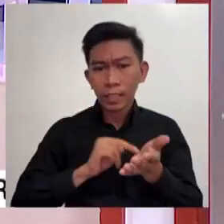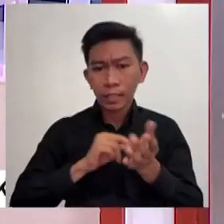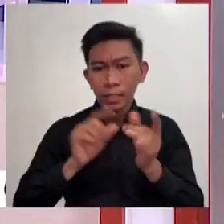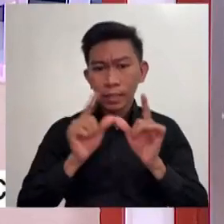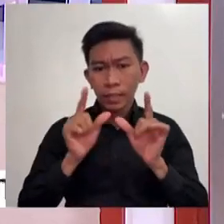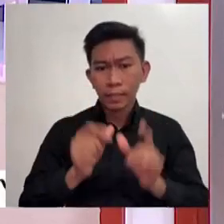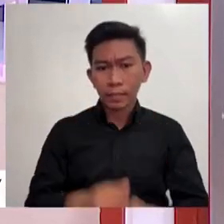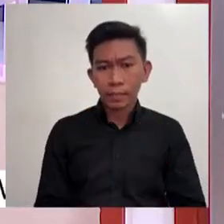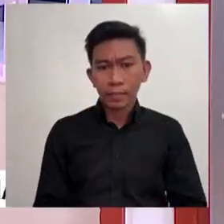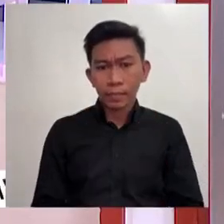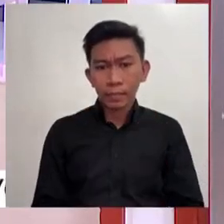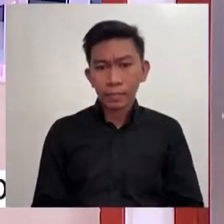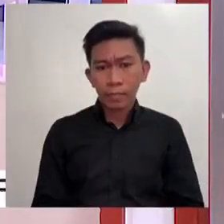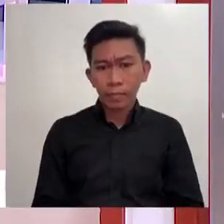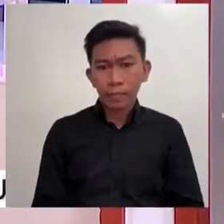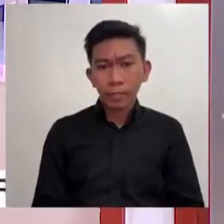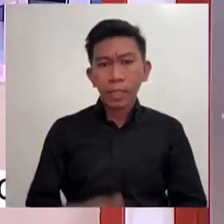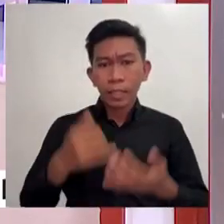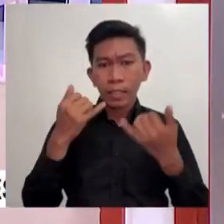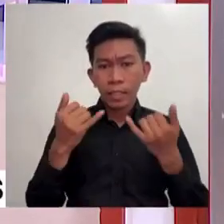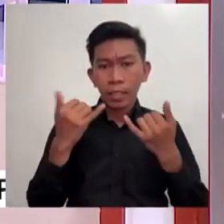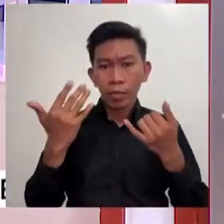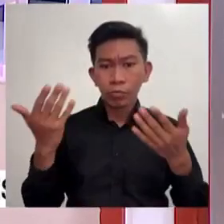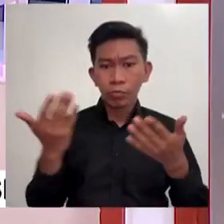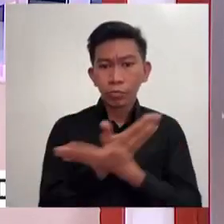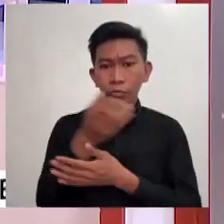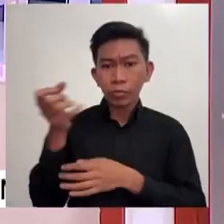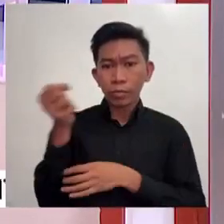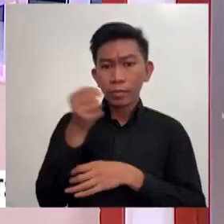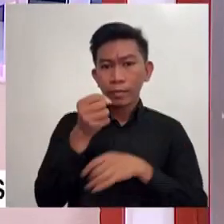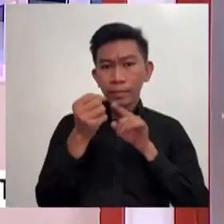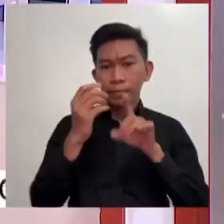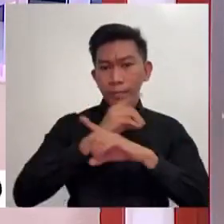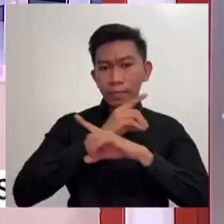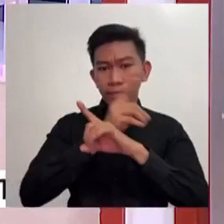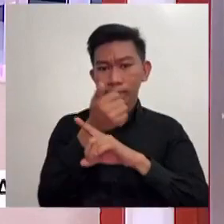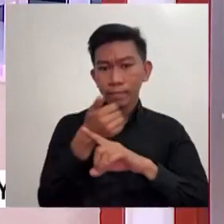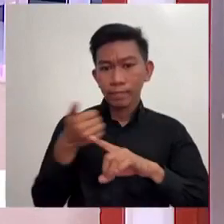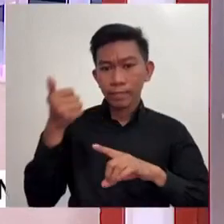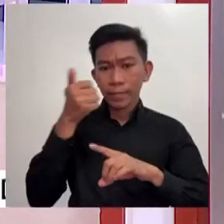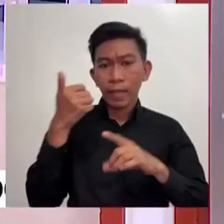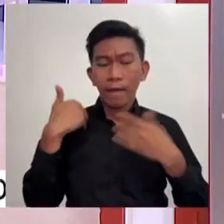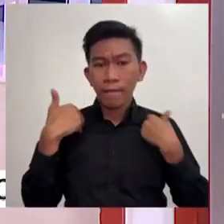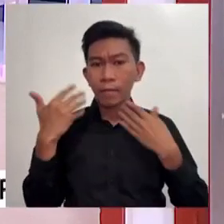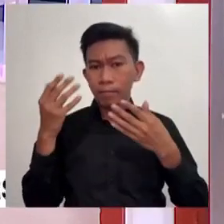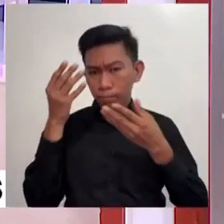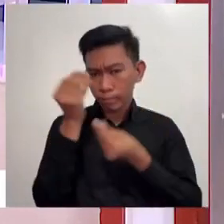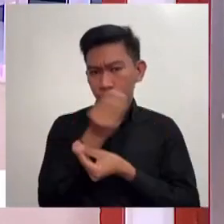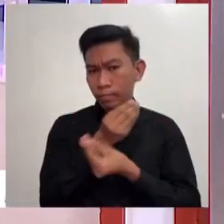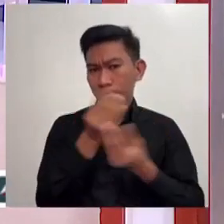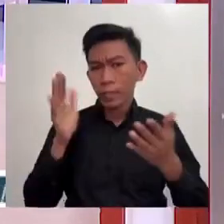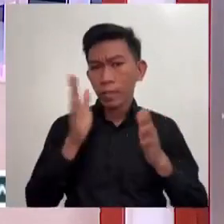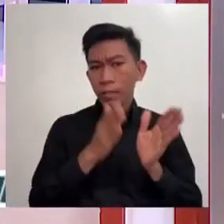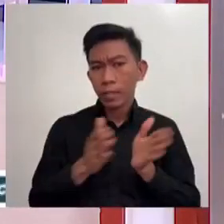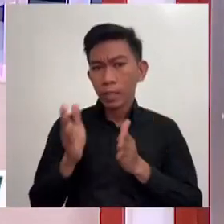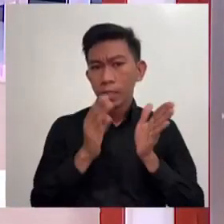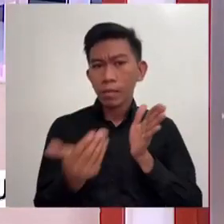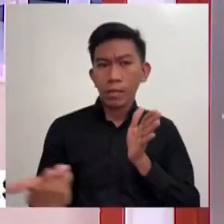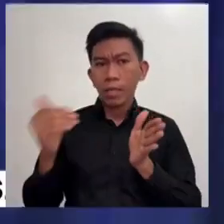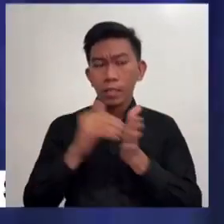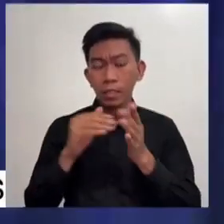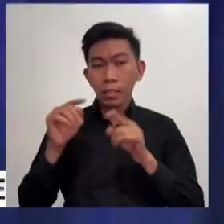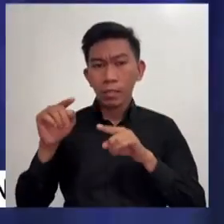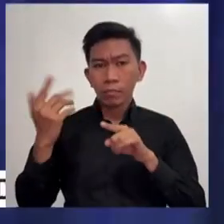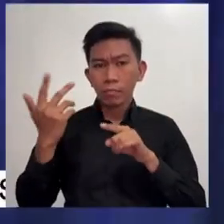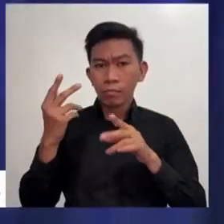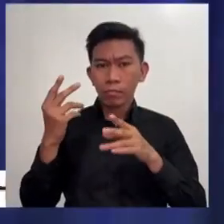The country's newly appointed defense chief also bearing more about his plans as he retakes the post. Gibo Teodoro says his